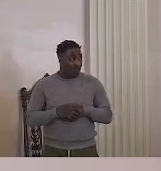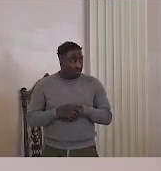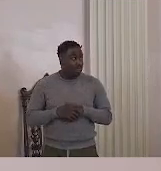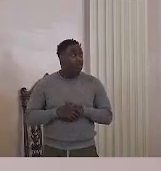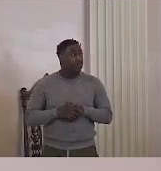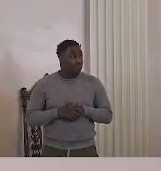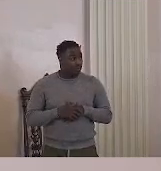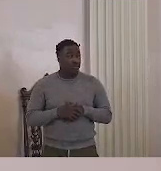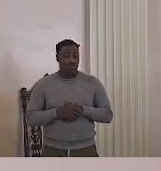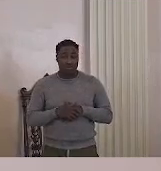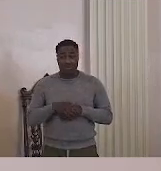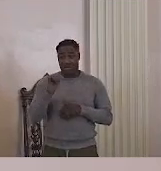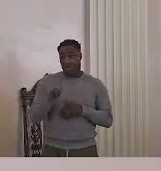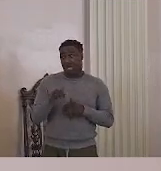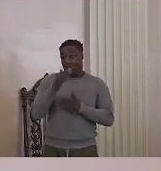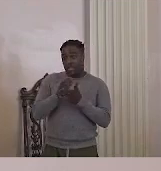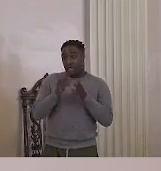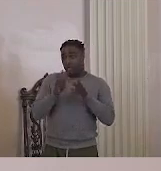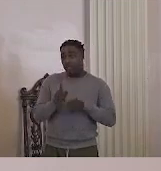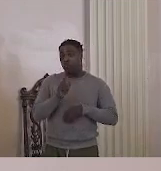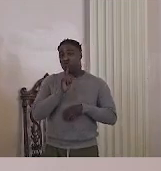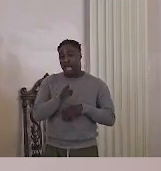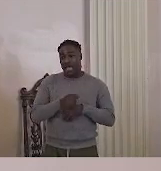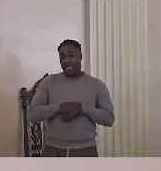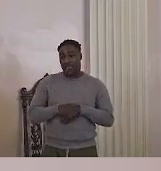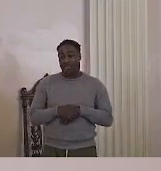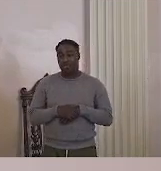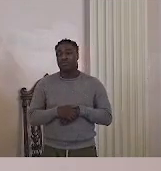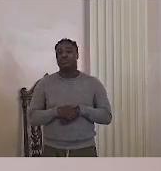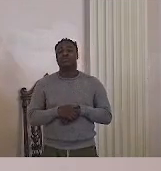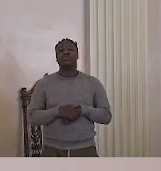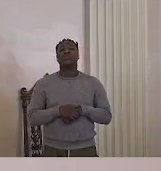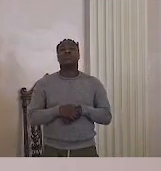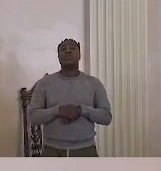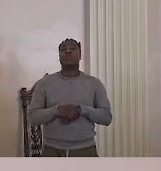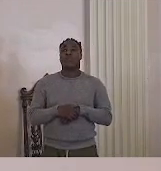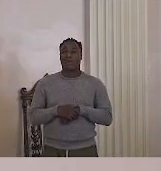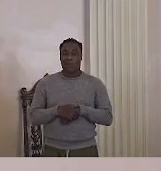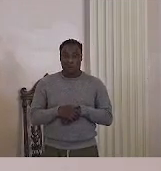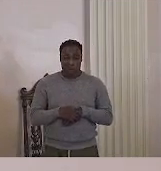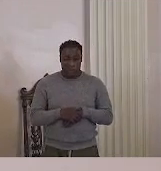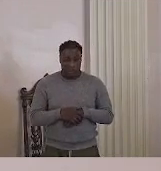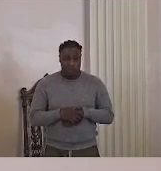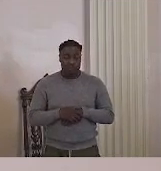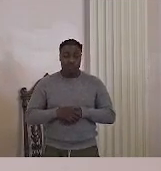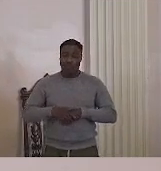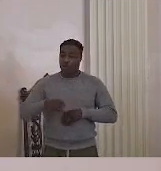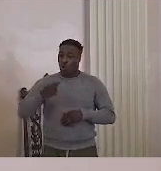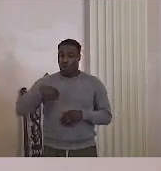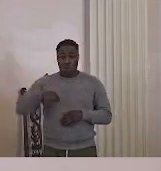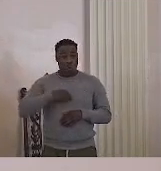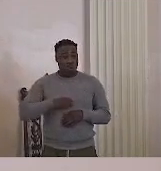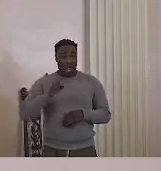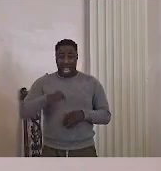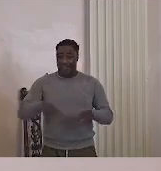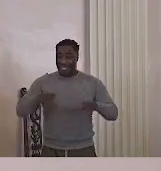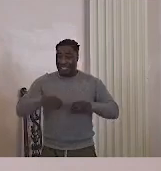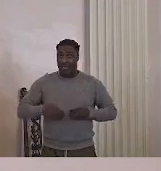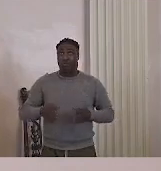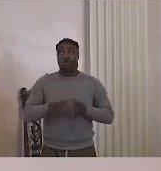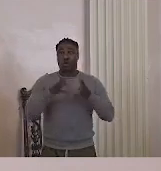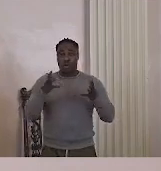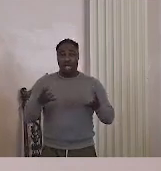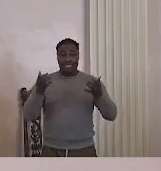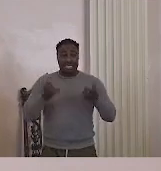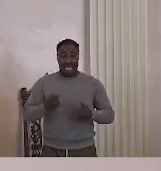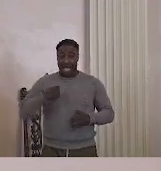shared realities. There is a quickening of what we must digest that is wearing us all down,